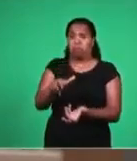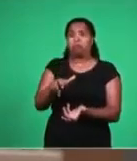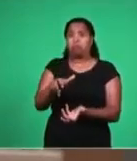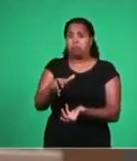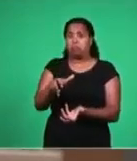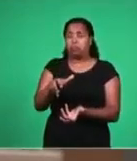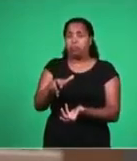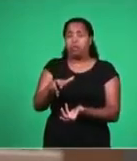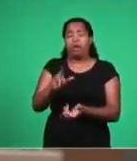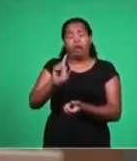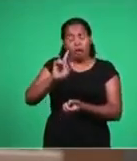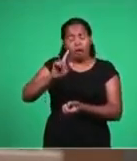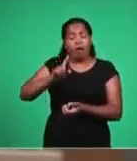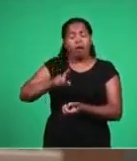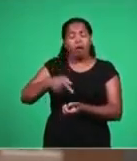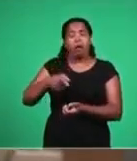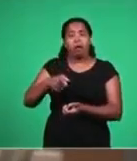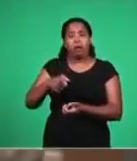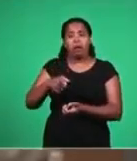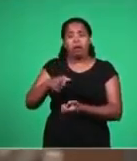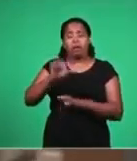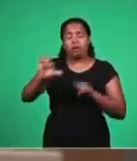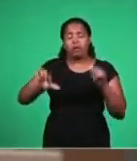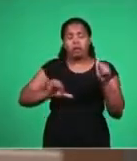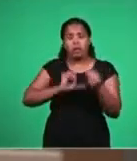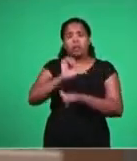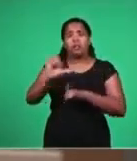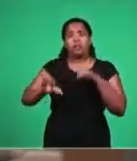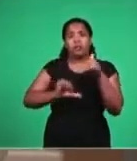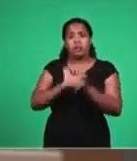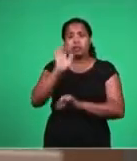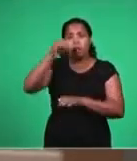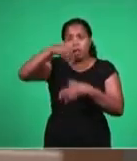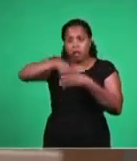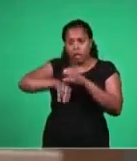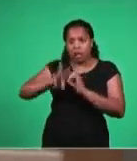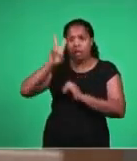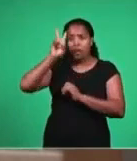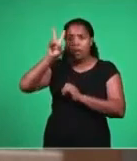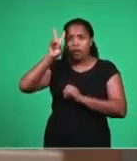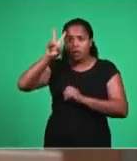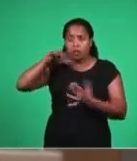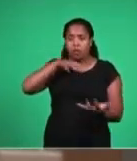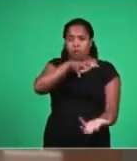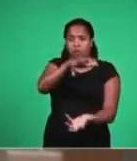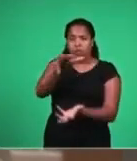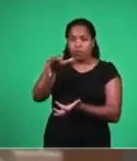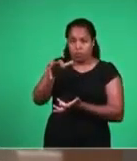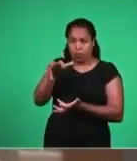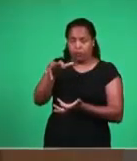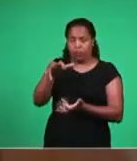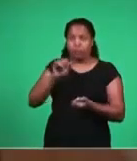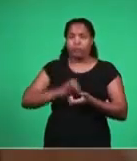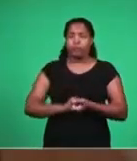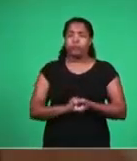world. And it is something that will be changed in the history of the